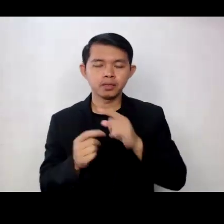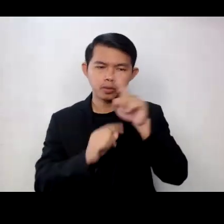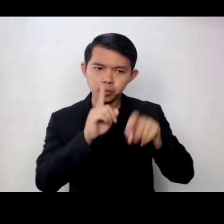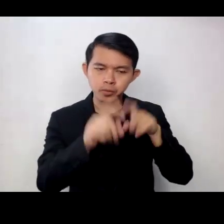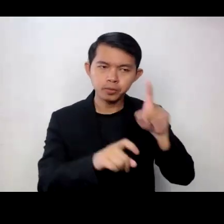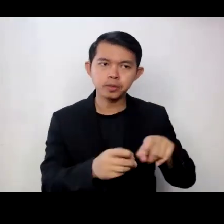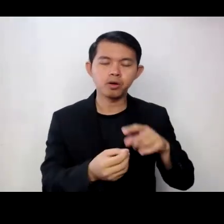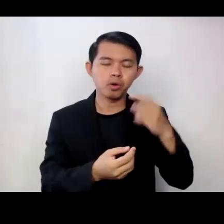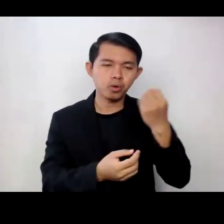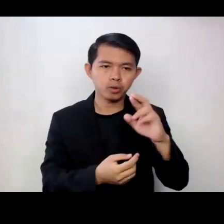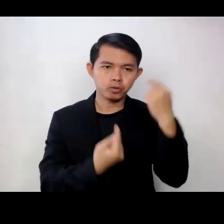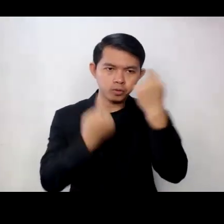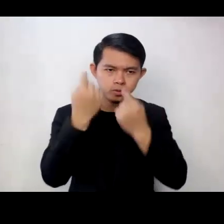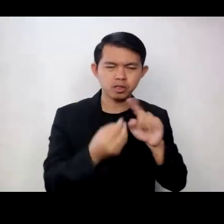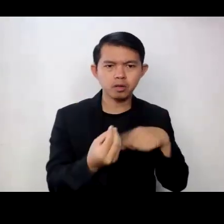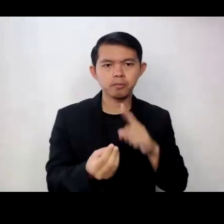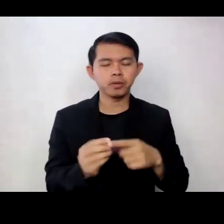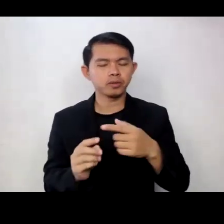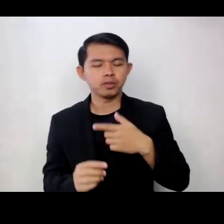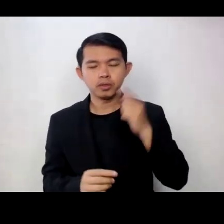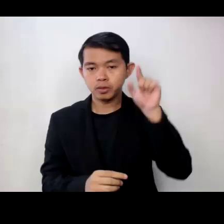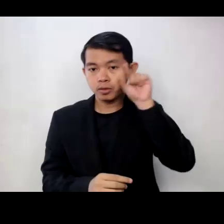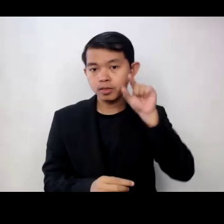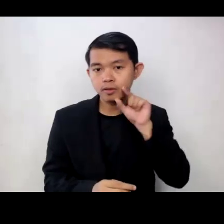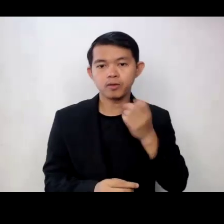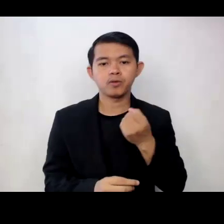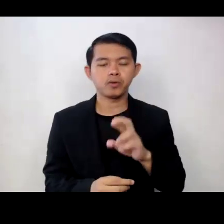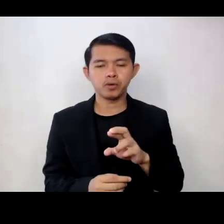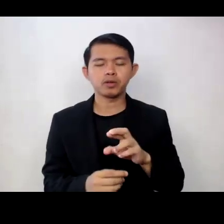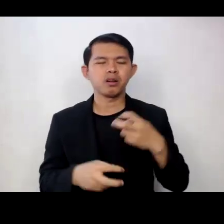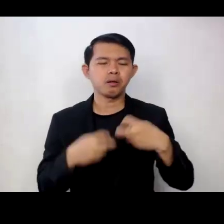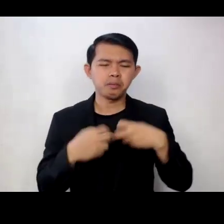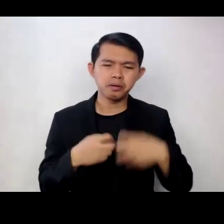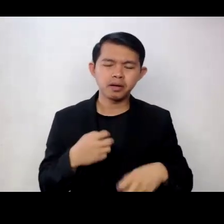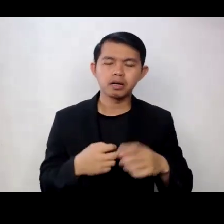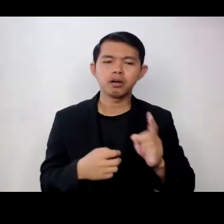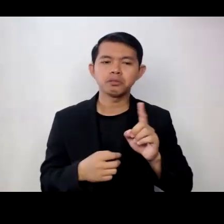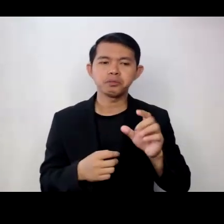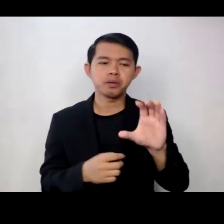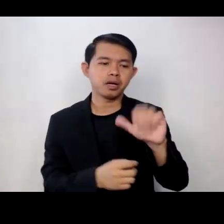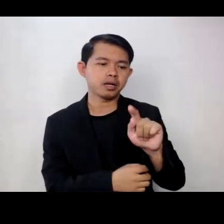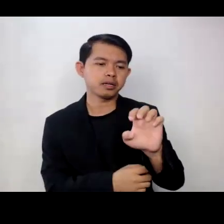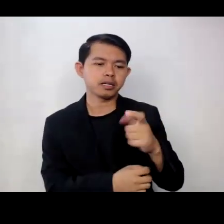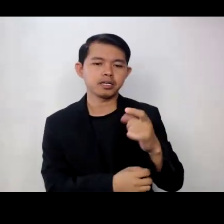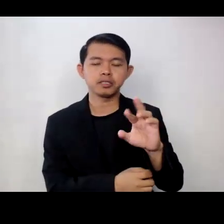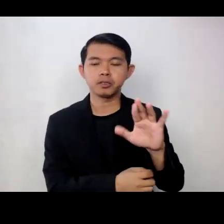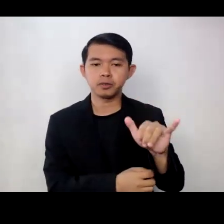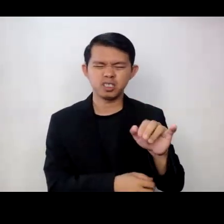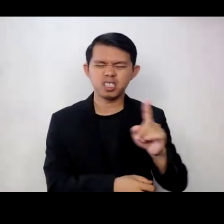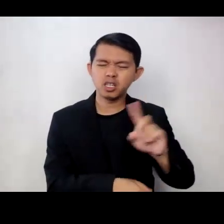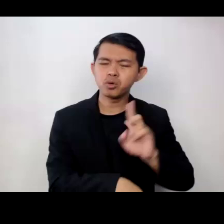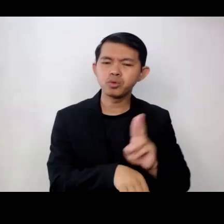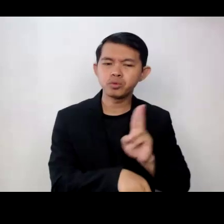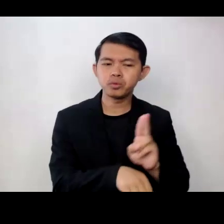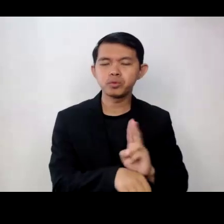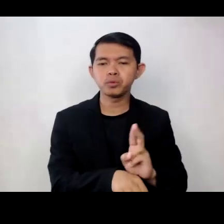about how gender and gender issues are made sense of, right? What are the categories we're using? What